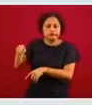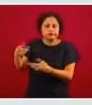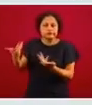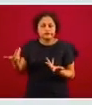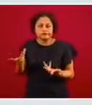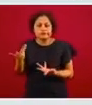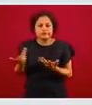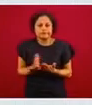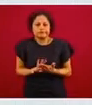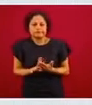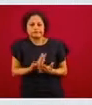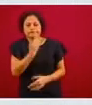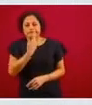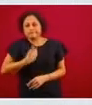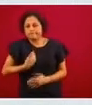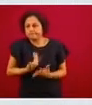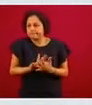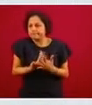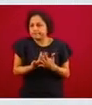data,